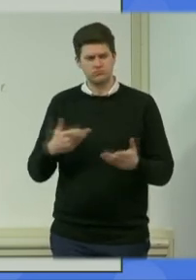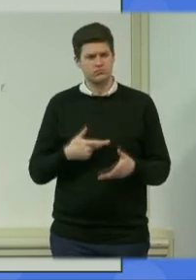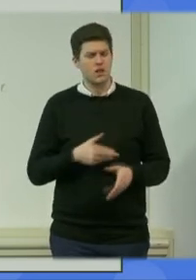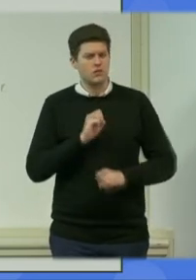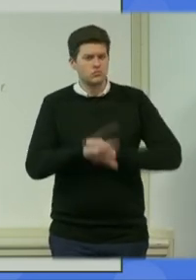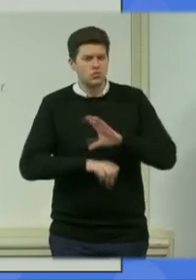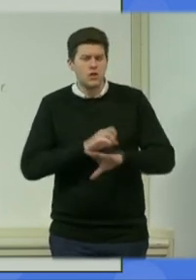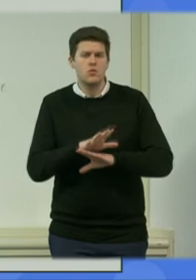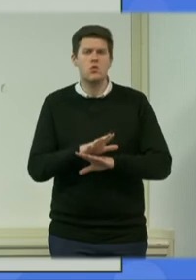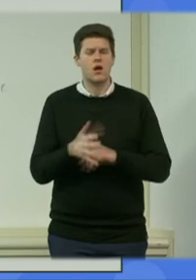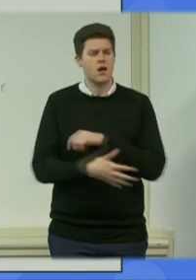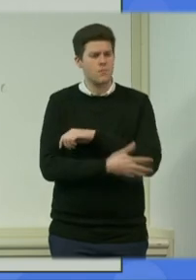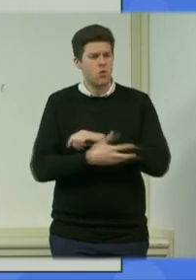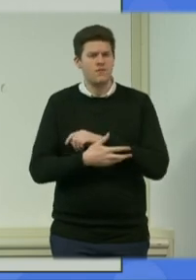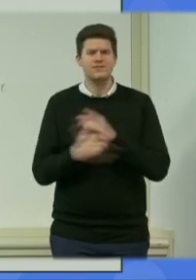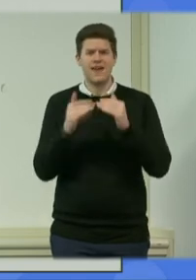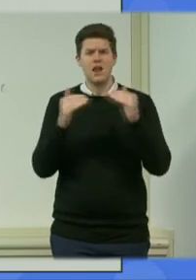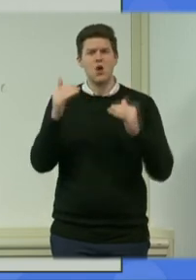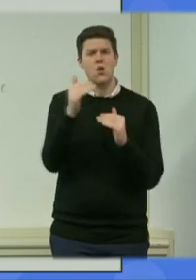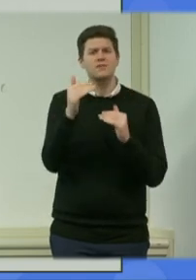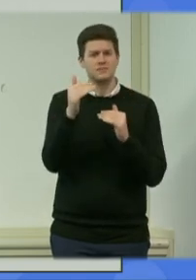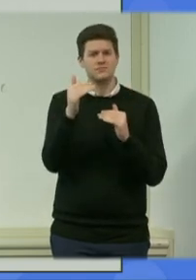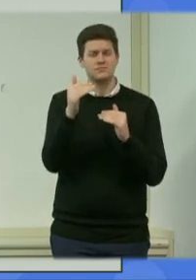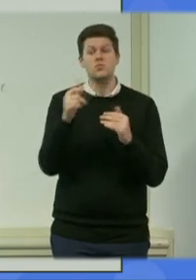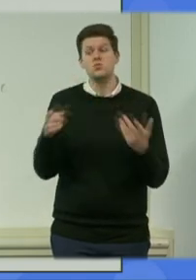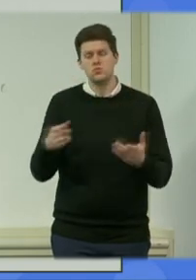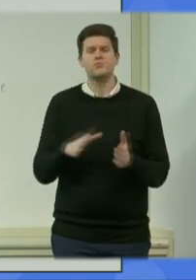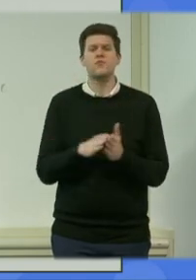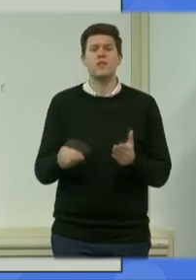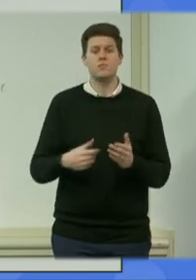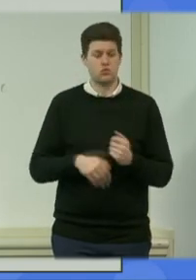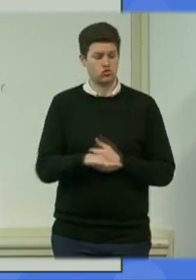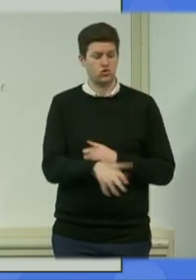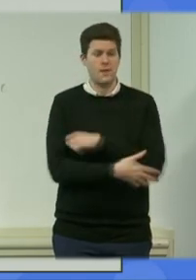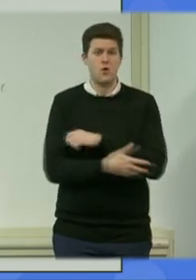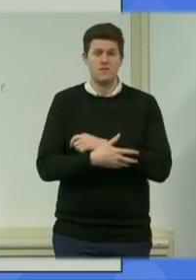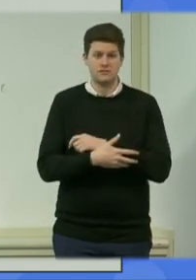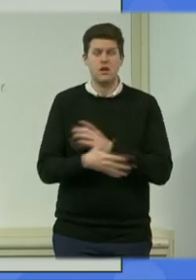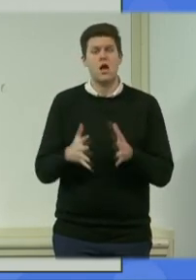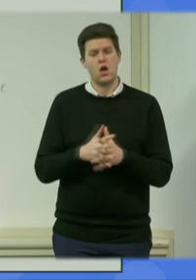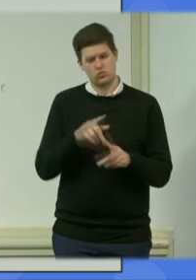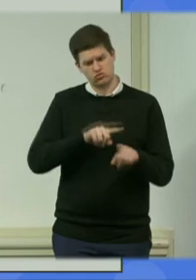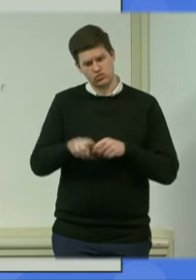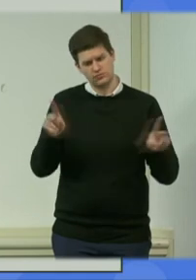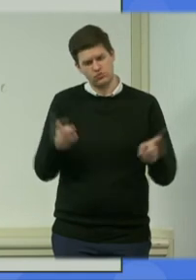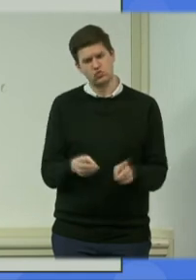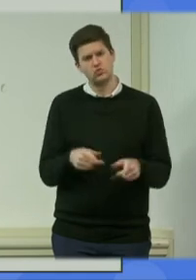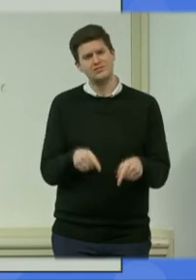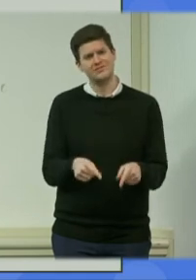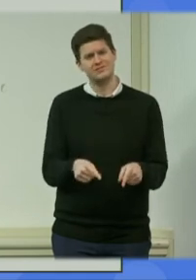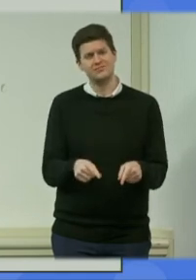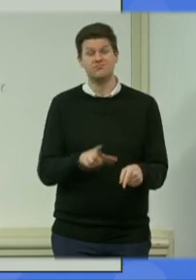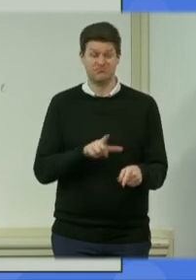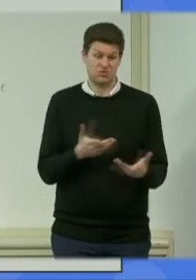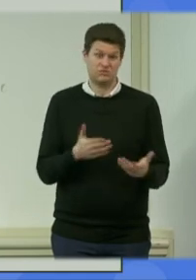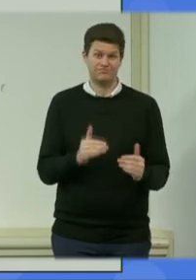and inequality. So we've done a great deal of work in Scotland looking at child poverty and how you can potentially reduce really high levels of child